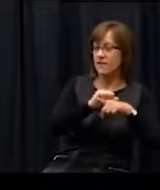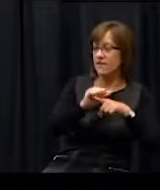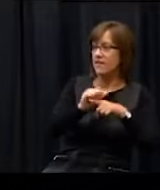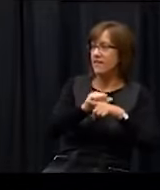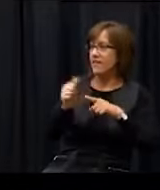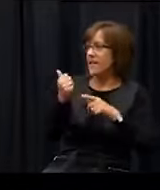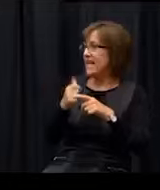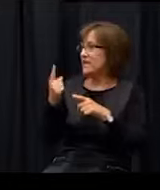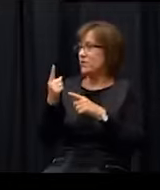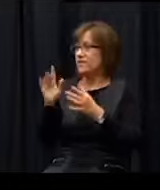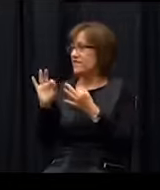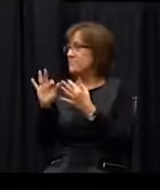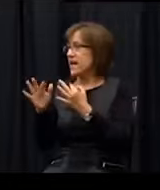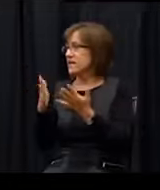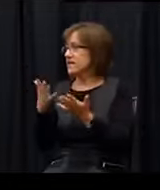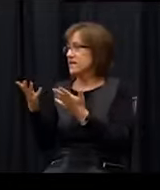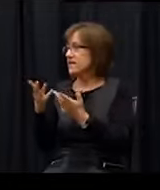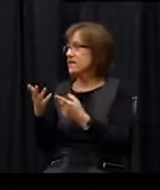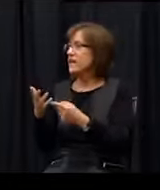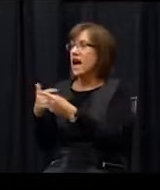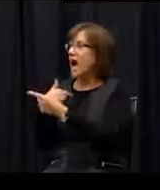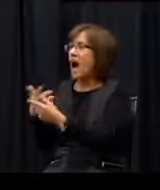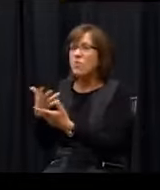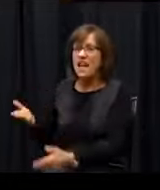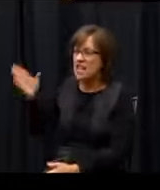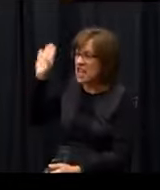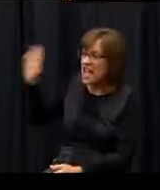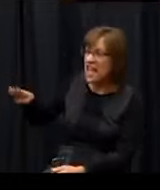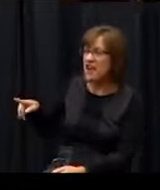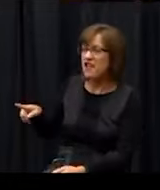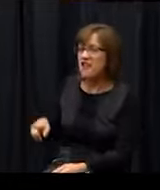Anyone want to share? You wanted to hit her.